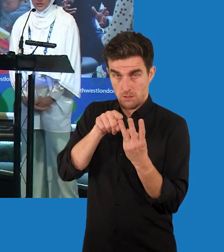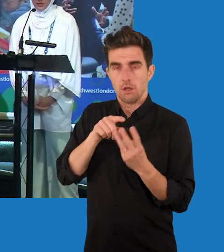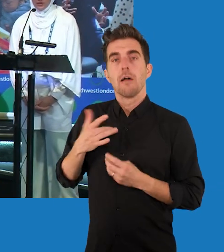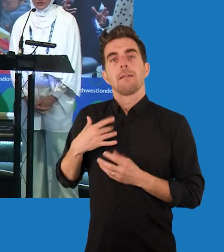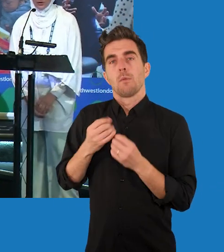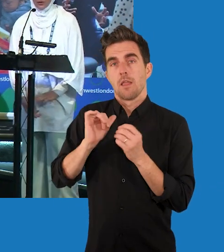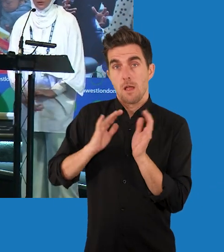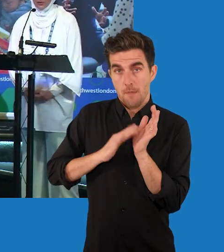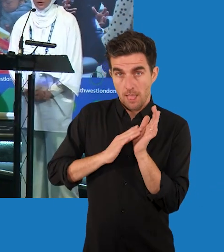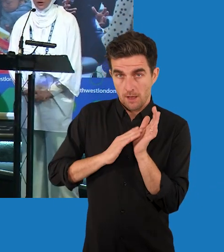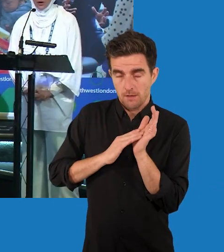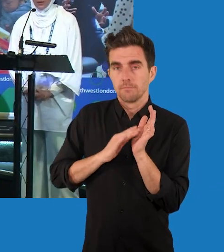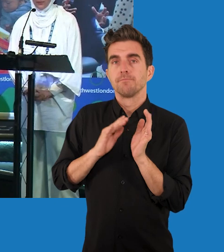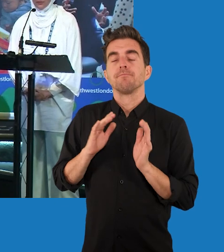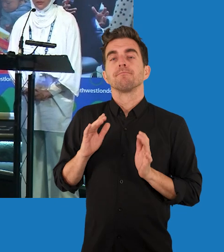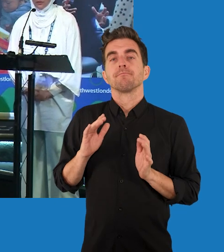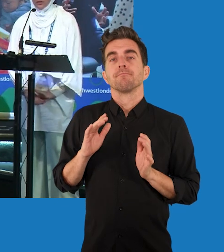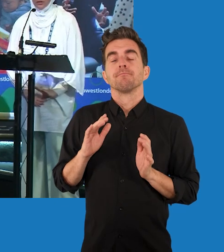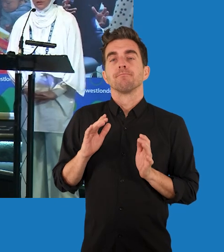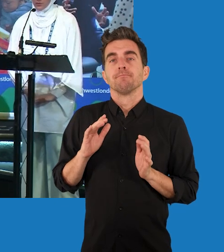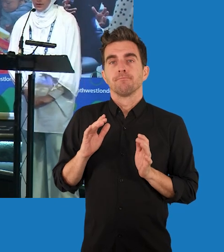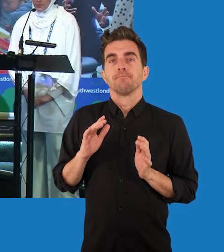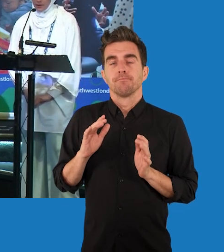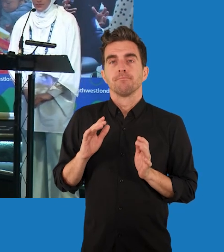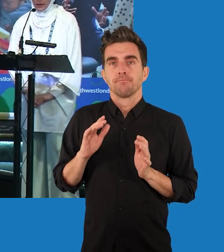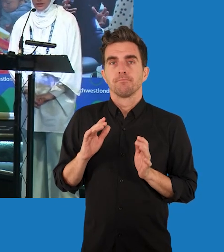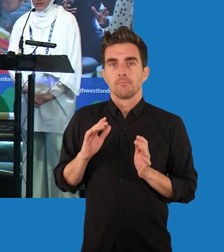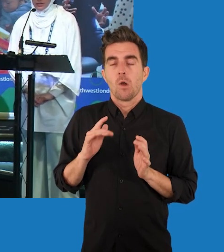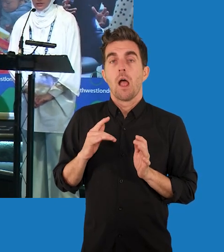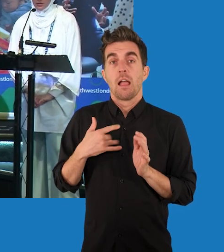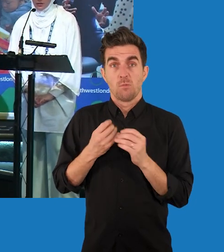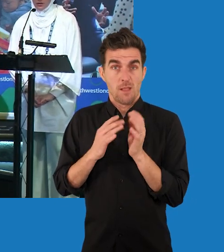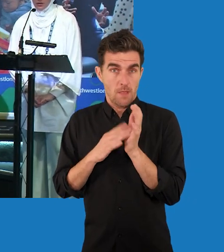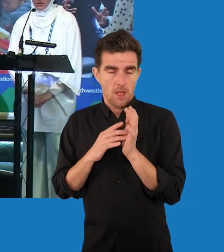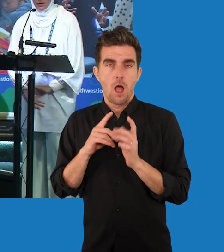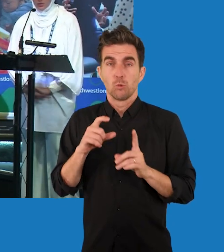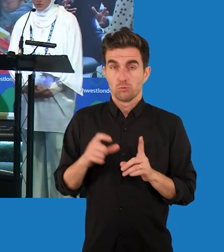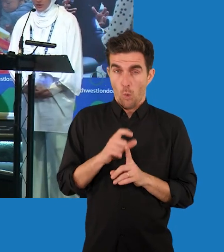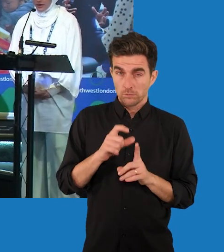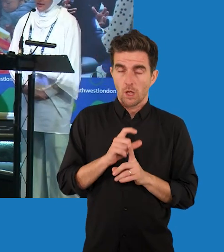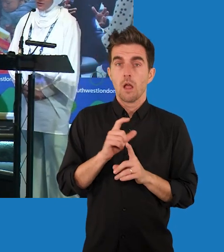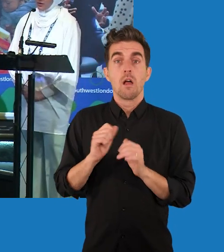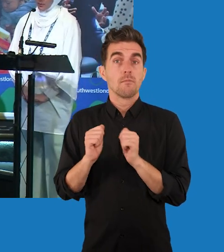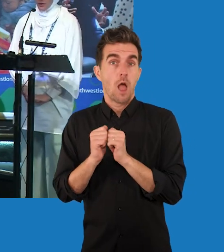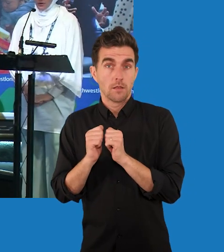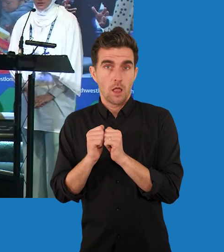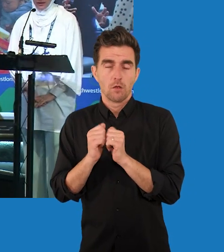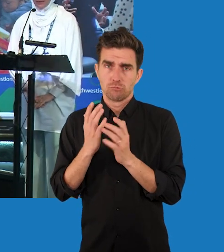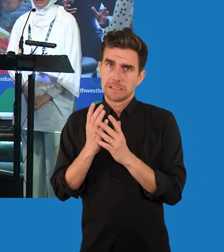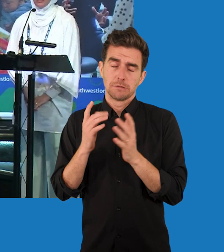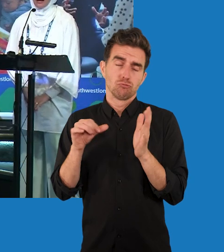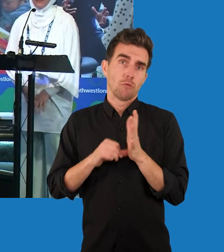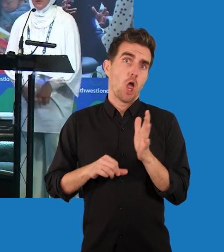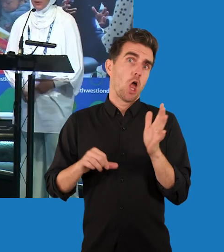last resident, so she lives with her mum and her daughter and her partner at the